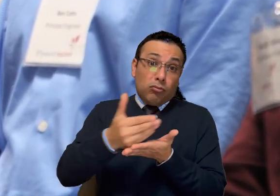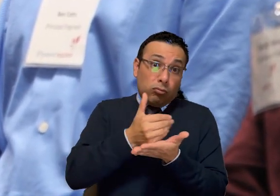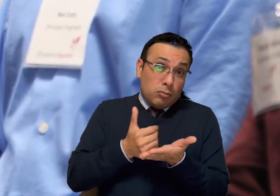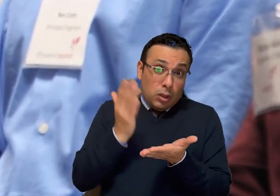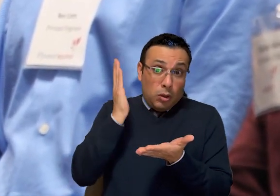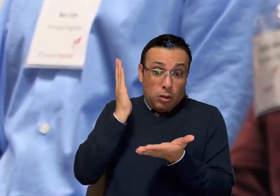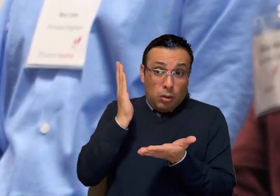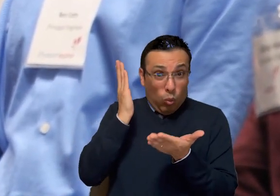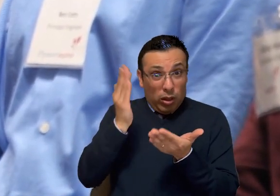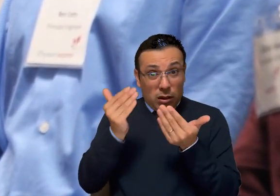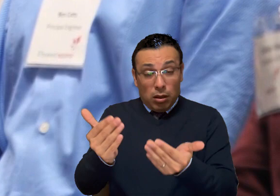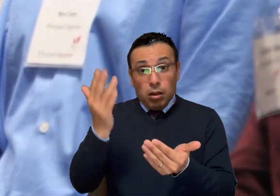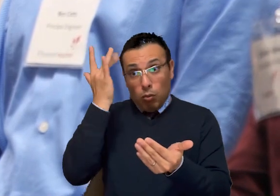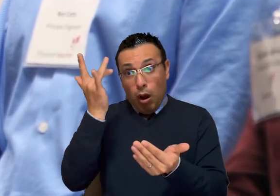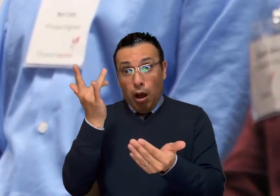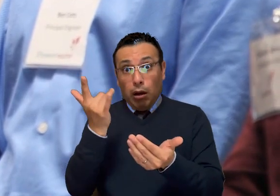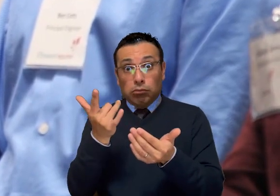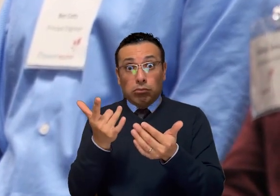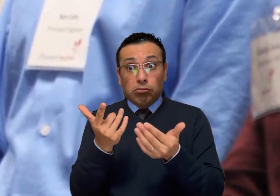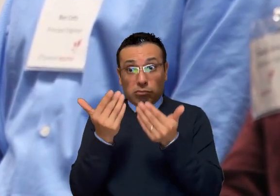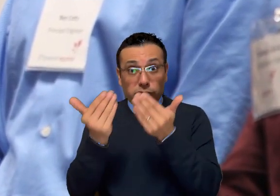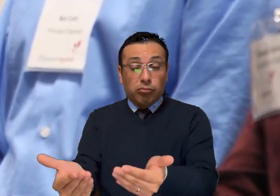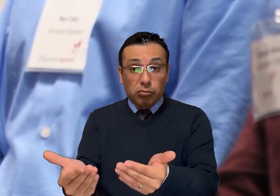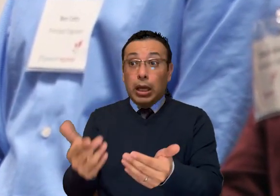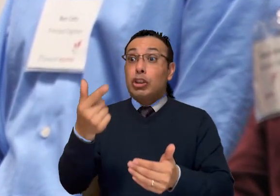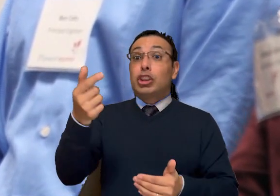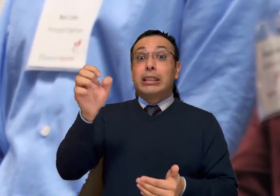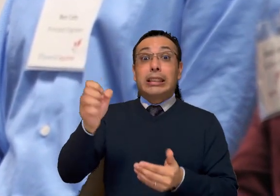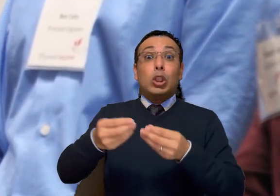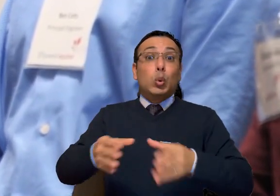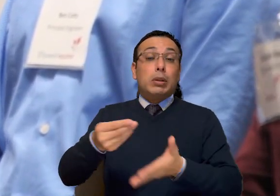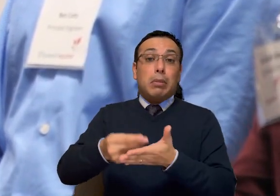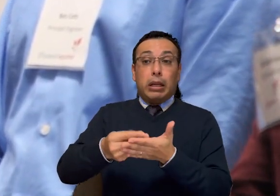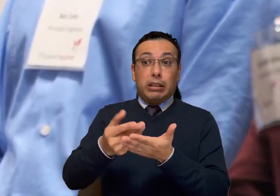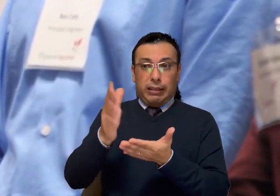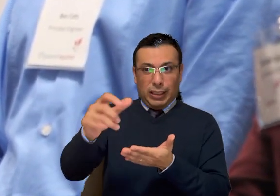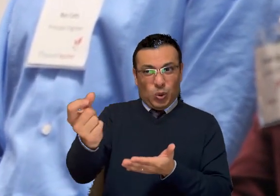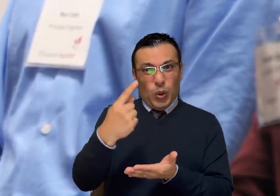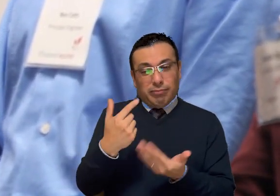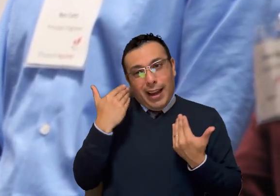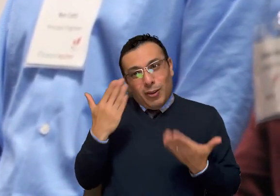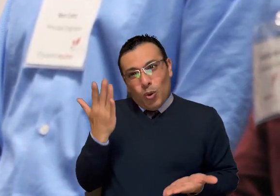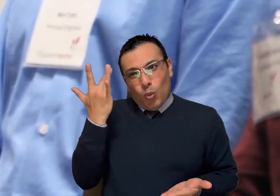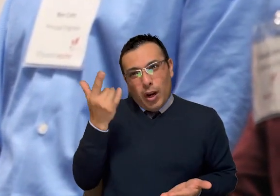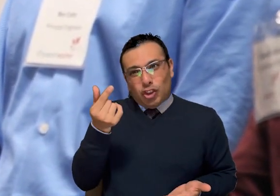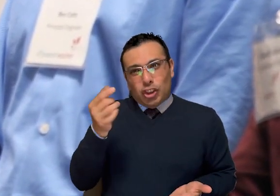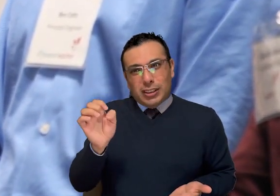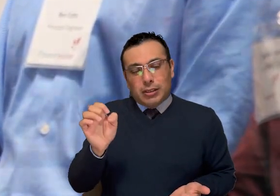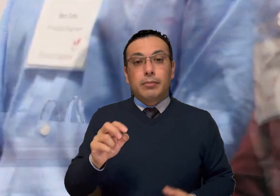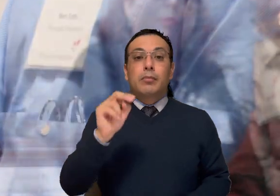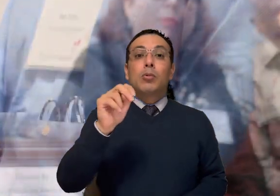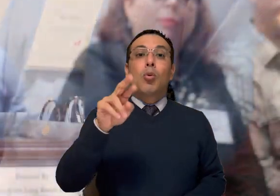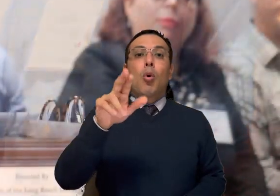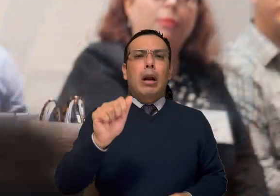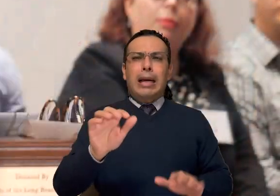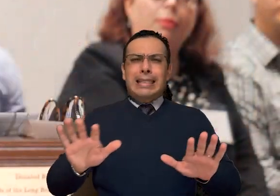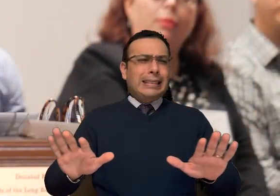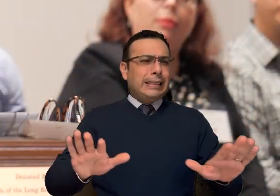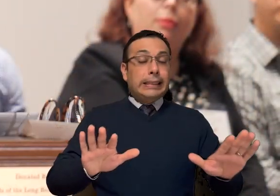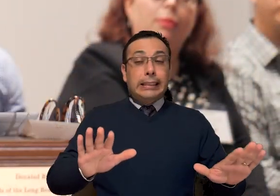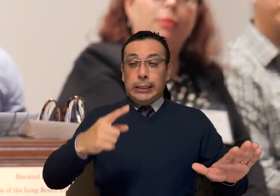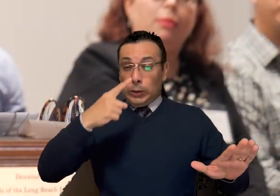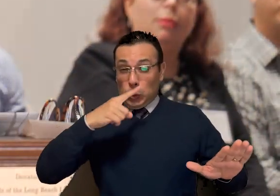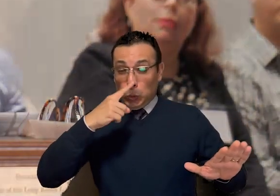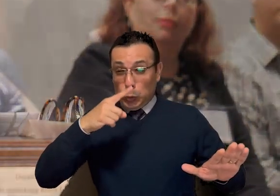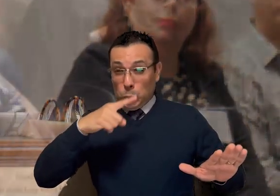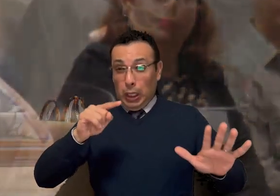So let me pull us back a little bit. Let's just pull it back a little bit. So what we said